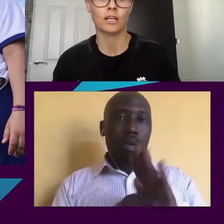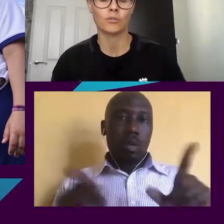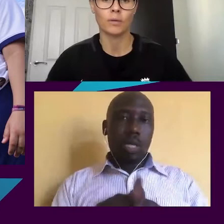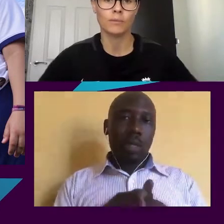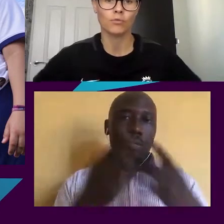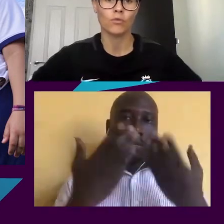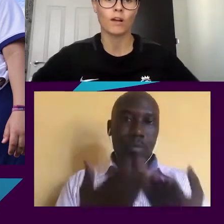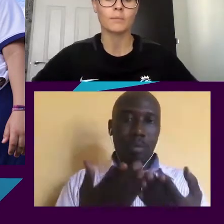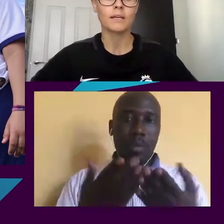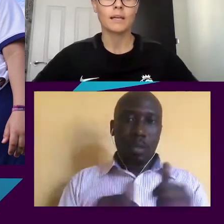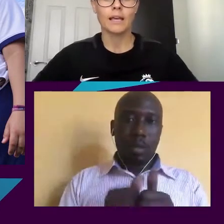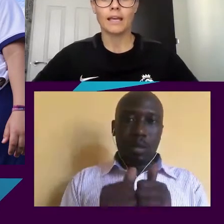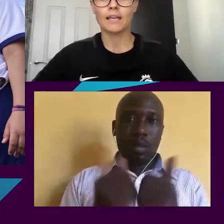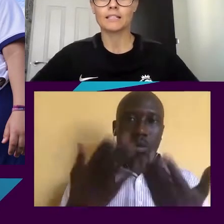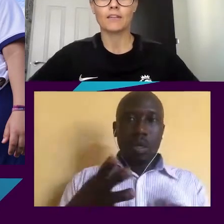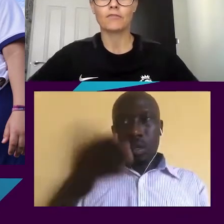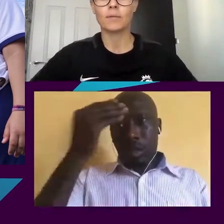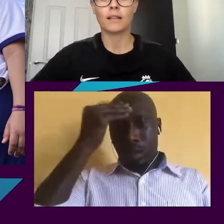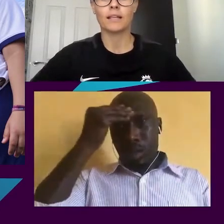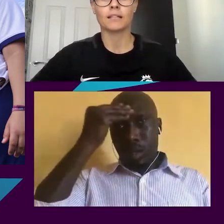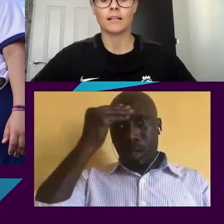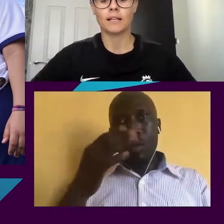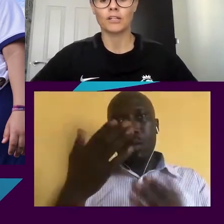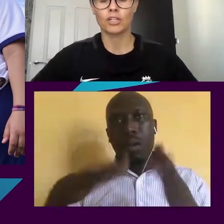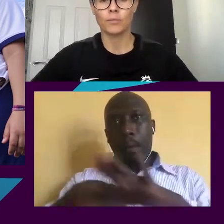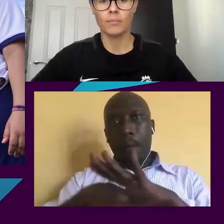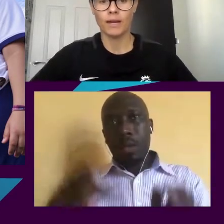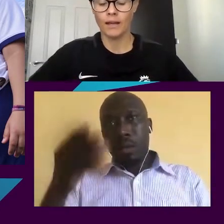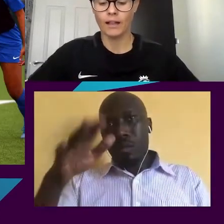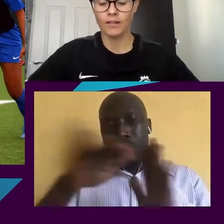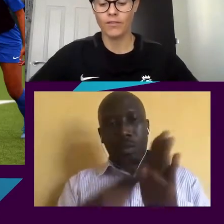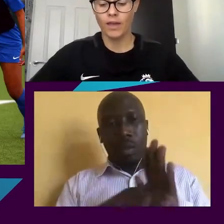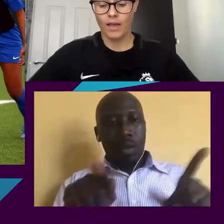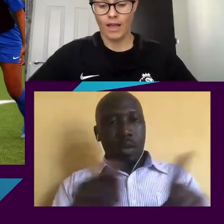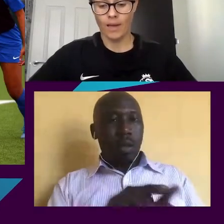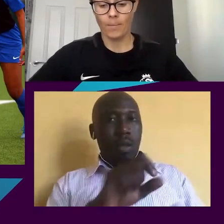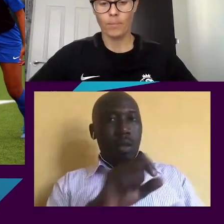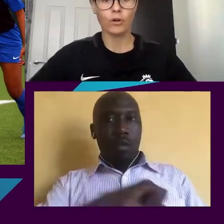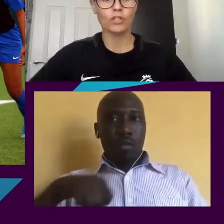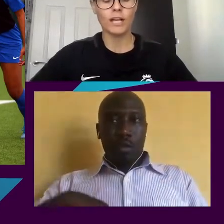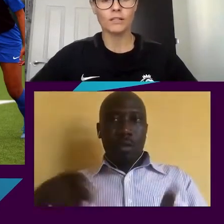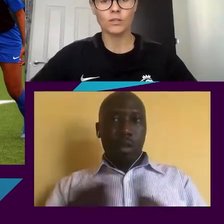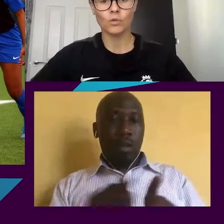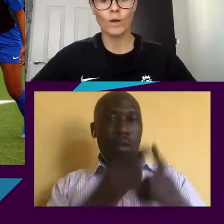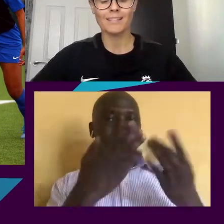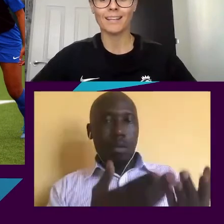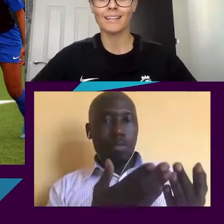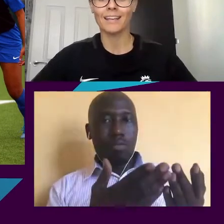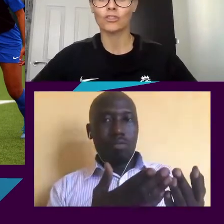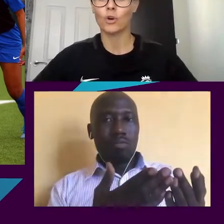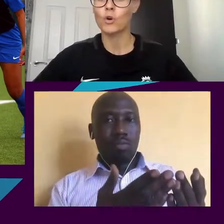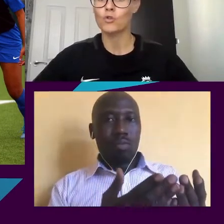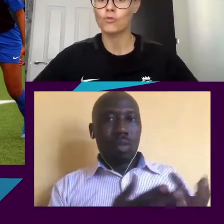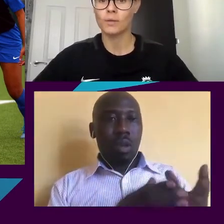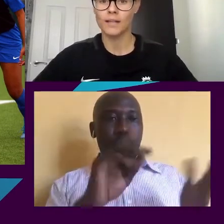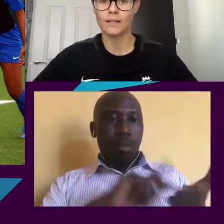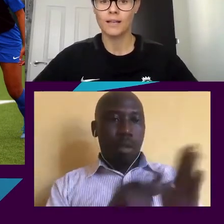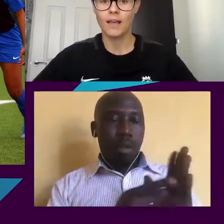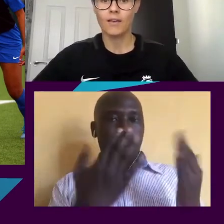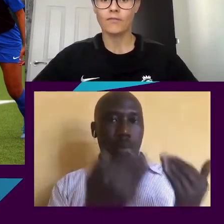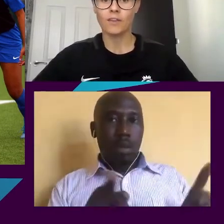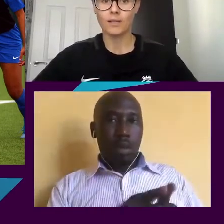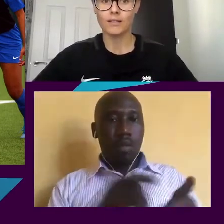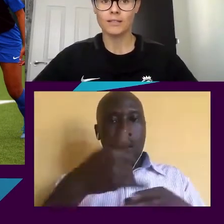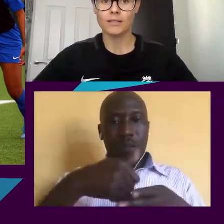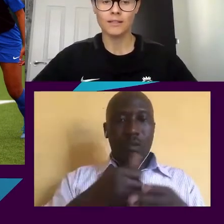the education-based programme. It is a female leadership and mental health project, so it's engaging